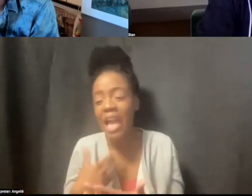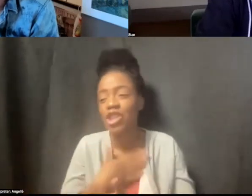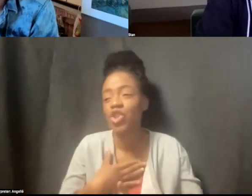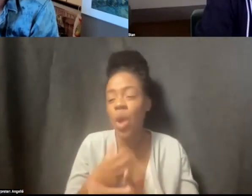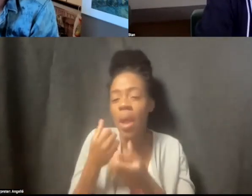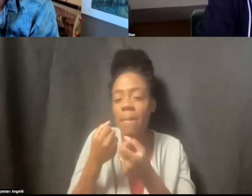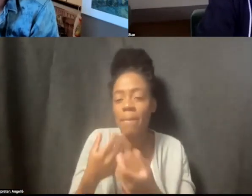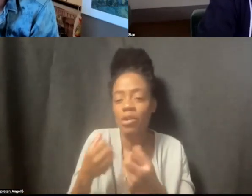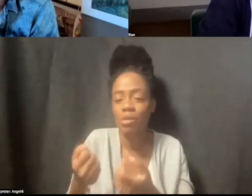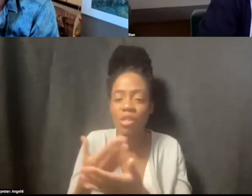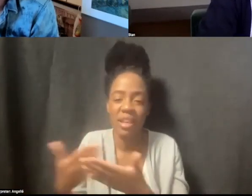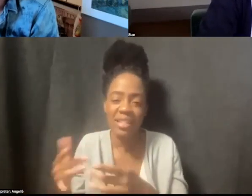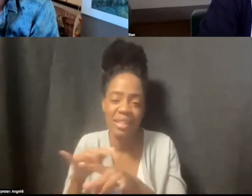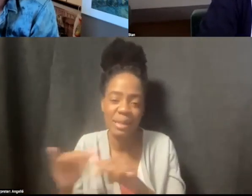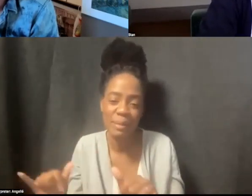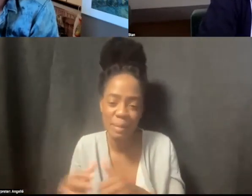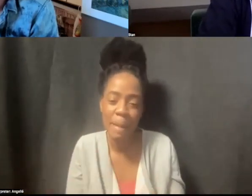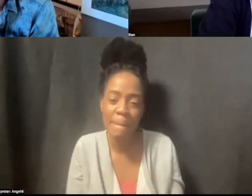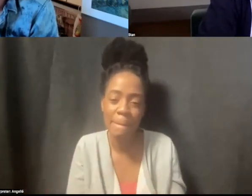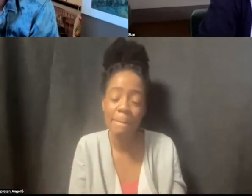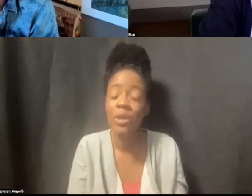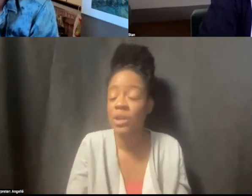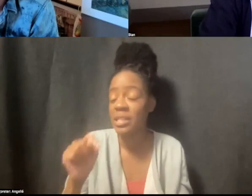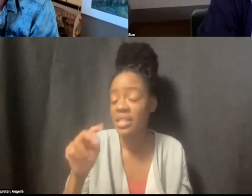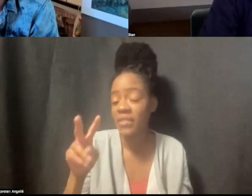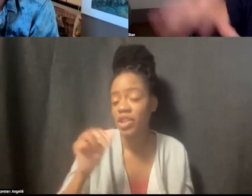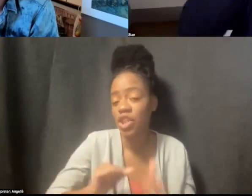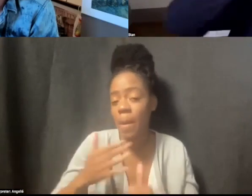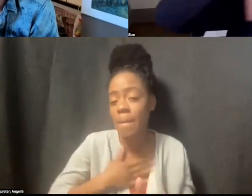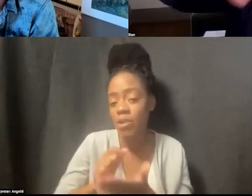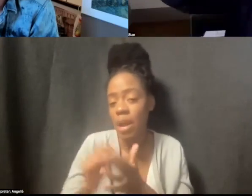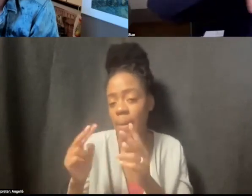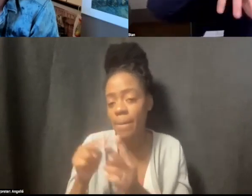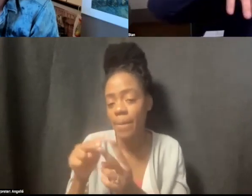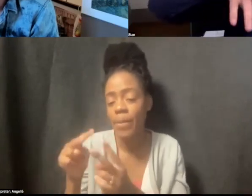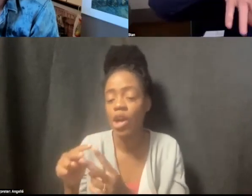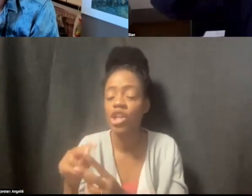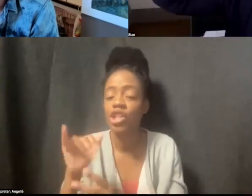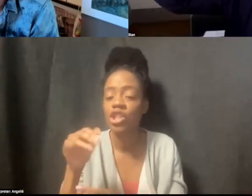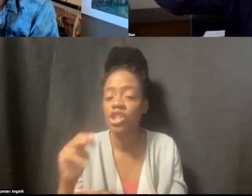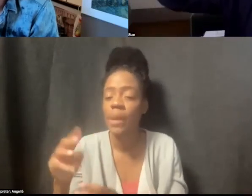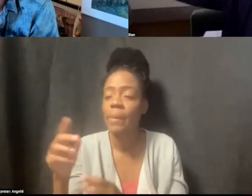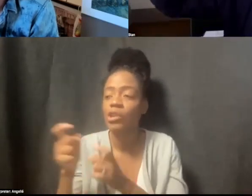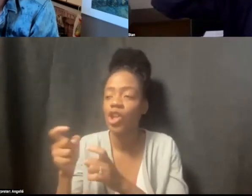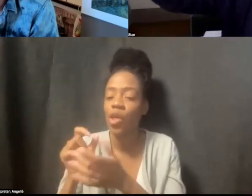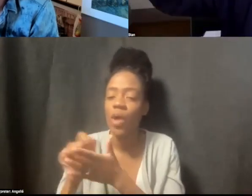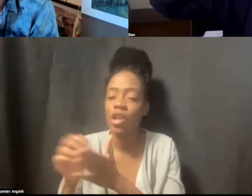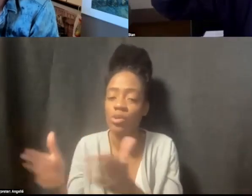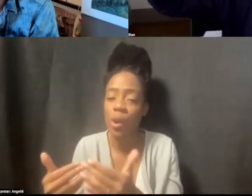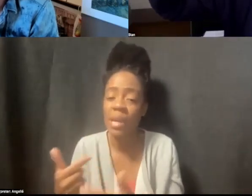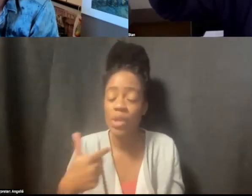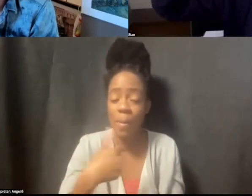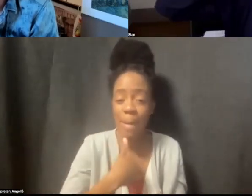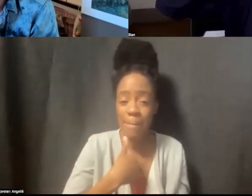Yeah. So like on a TV show, my writing partner, Jim, would be running the writer's room. Yeah. And I would be the one going in and